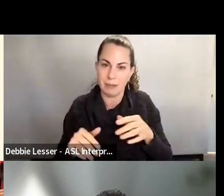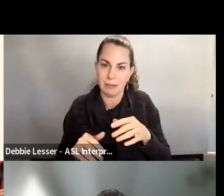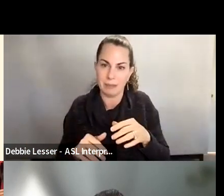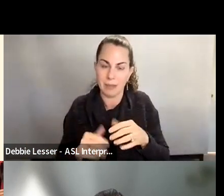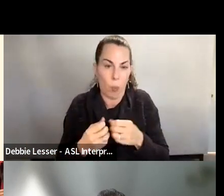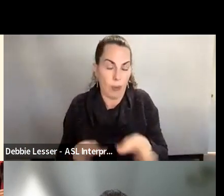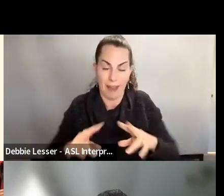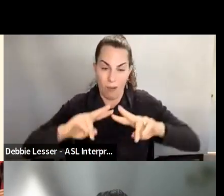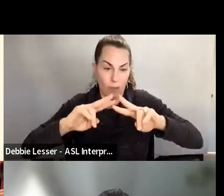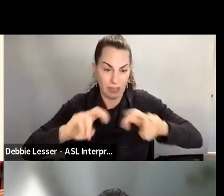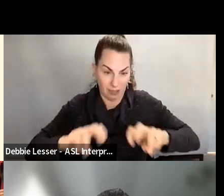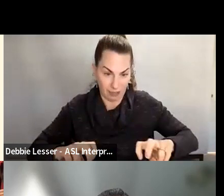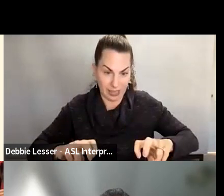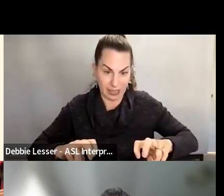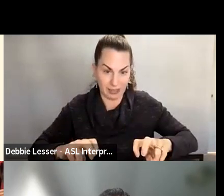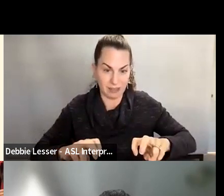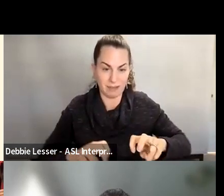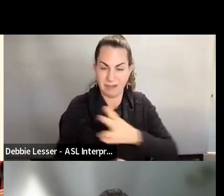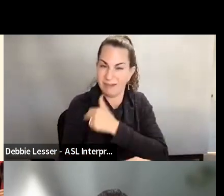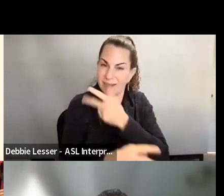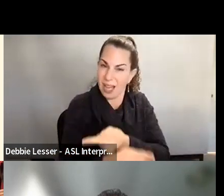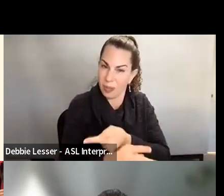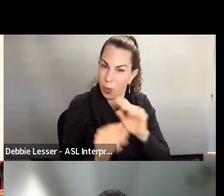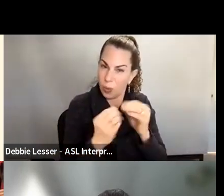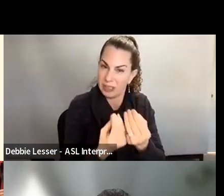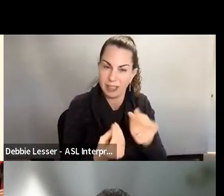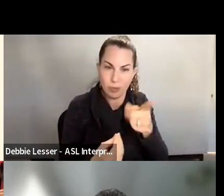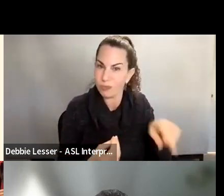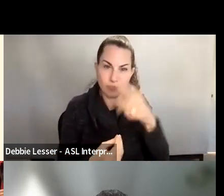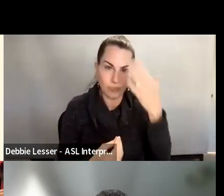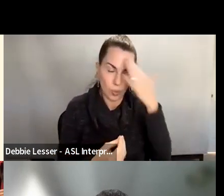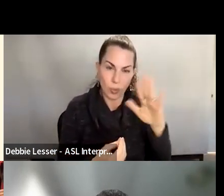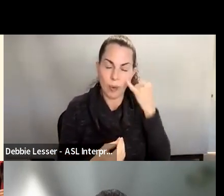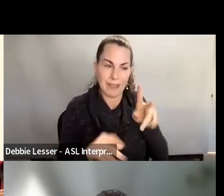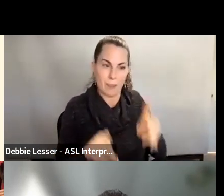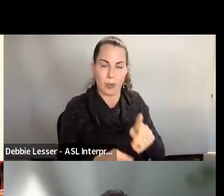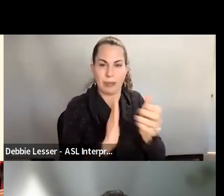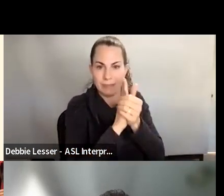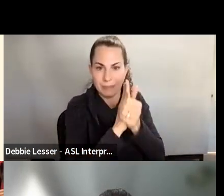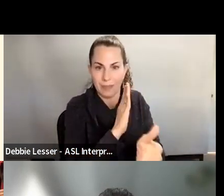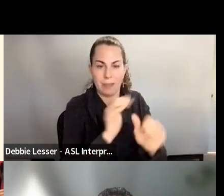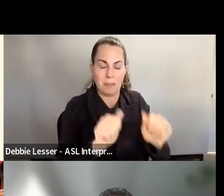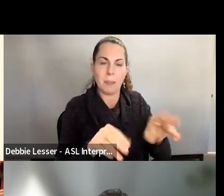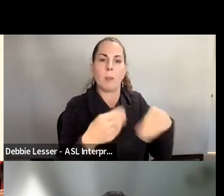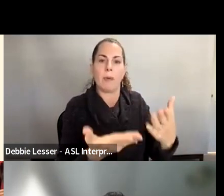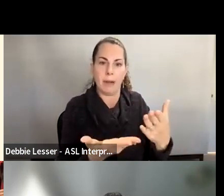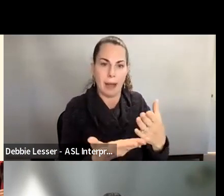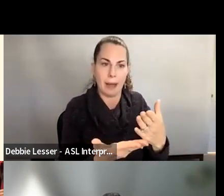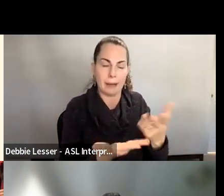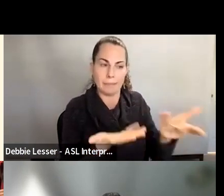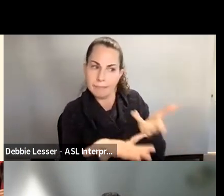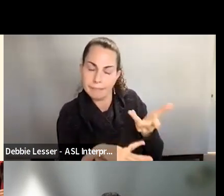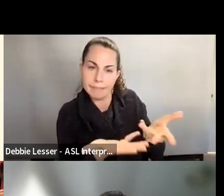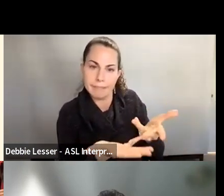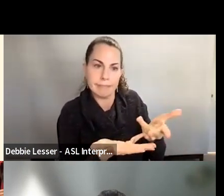an assessment as a healthcare organization, you don't know if that person is competent to provide direct care in